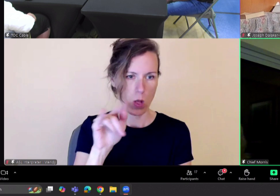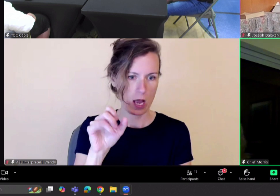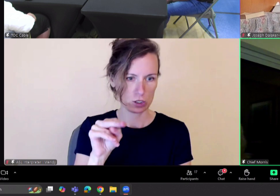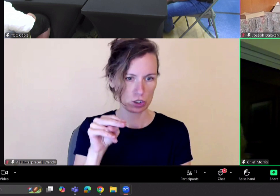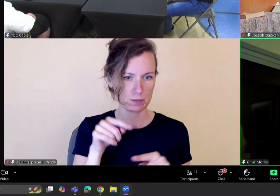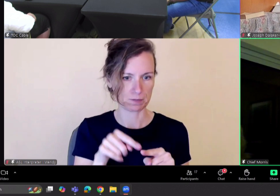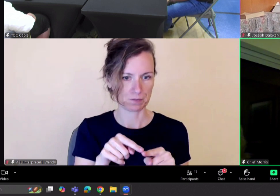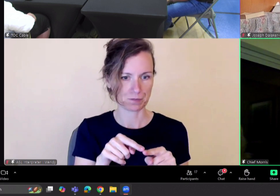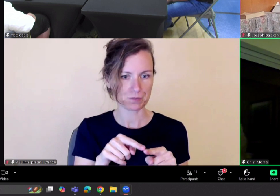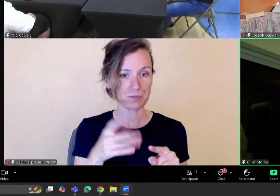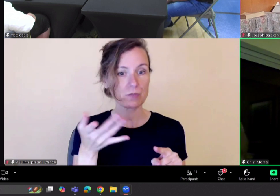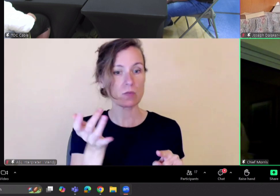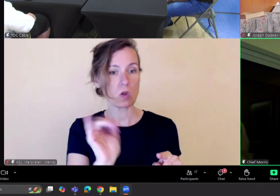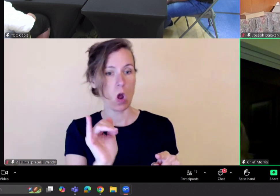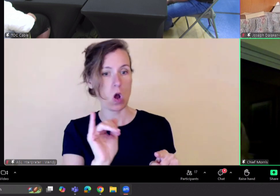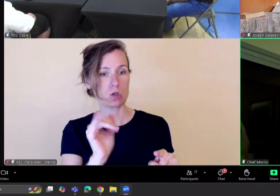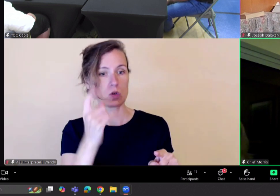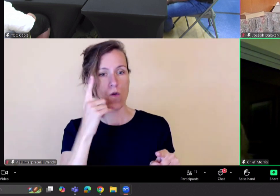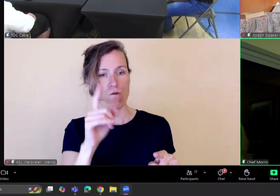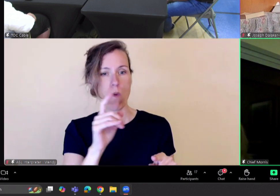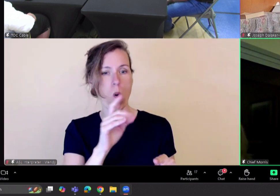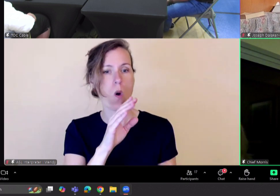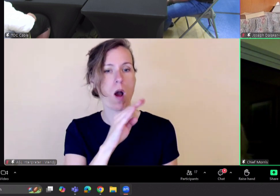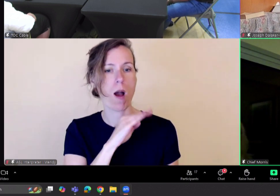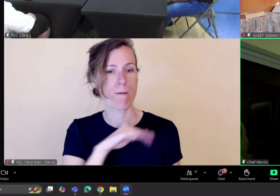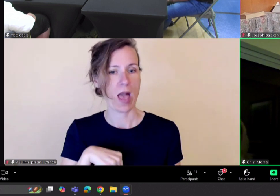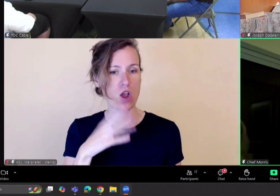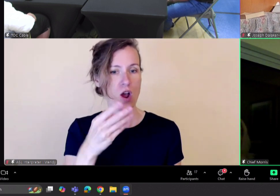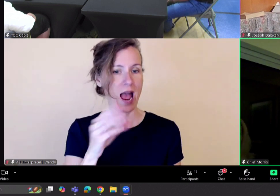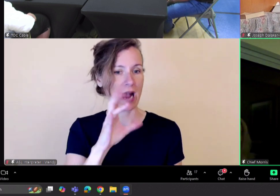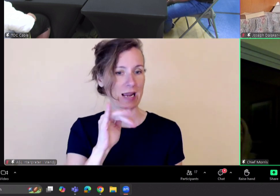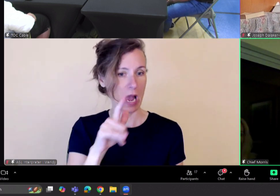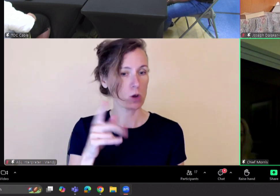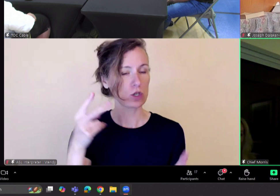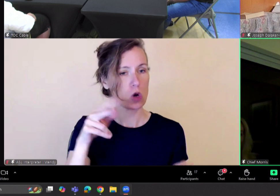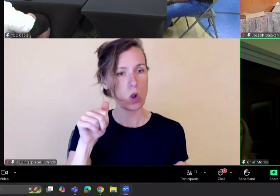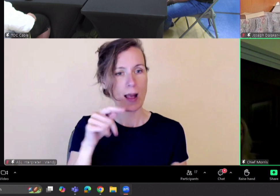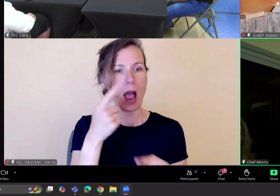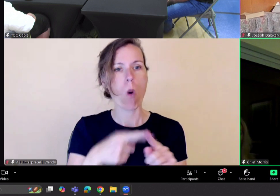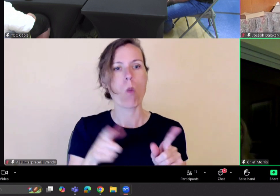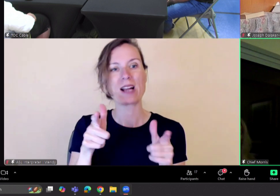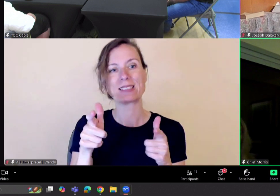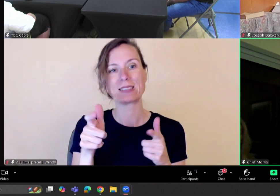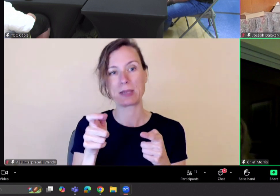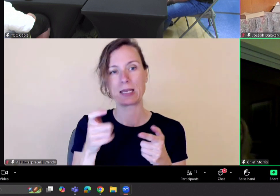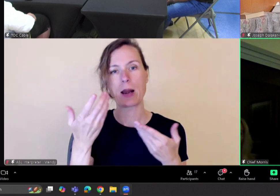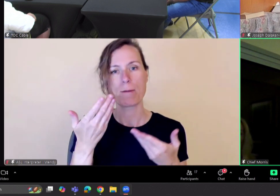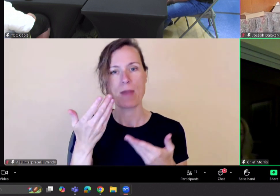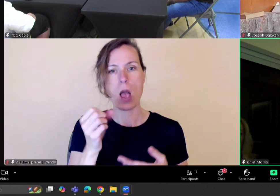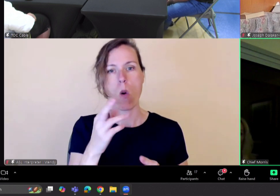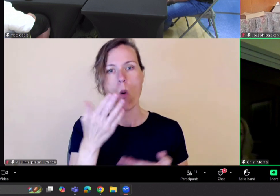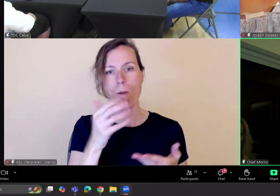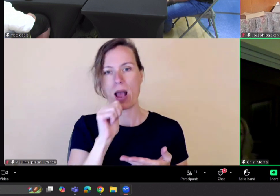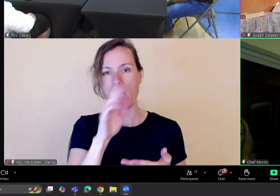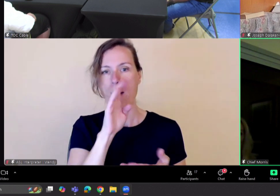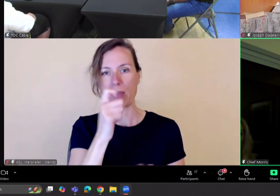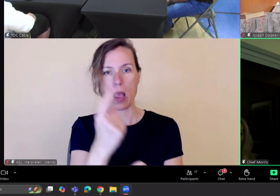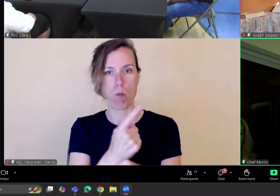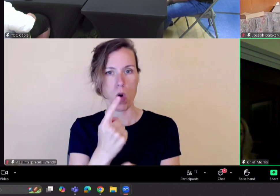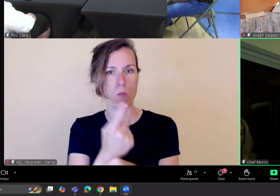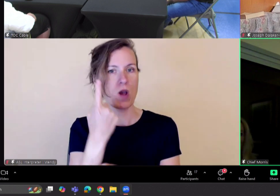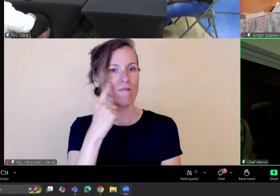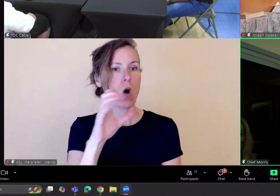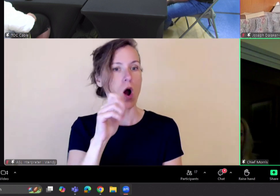to look at what speed may or may not be appropriate for a vehicle to travel through the stop